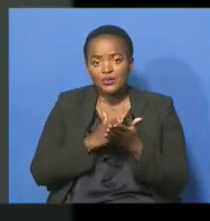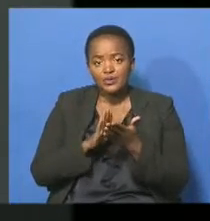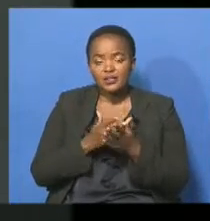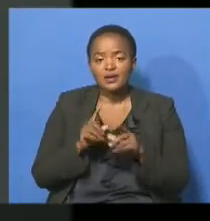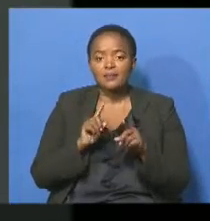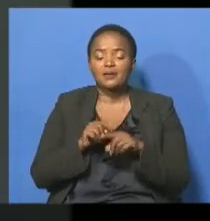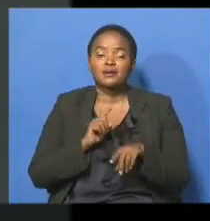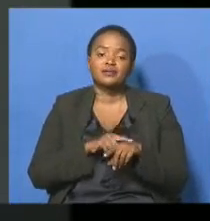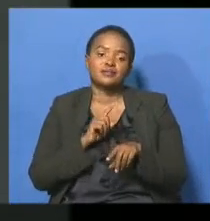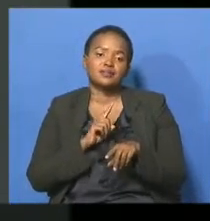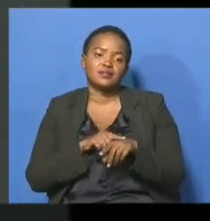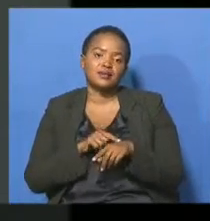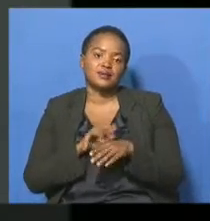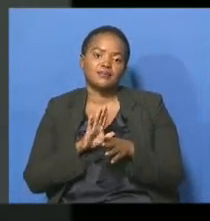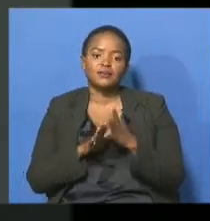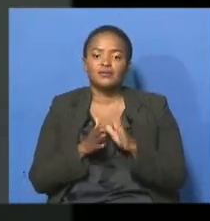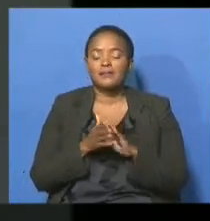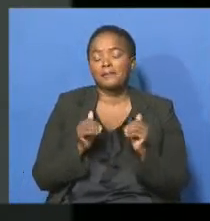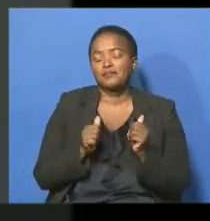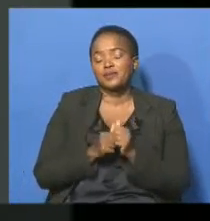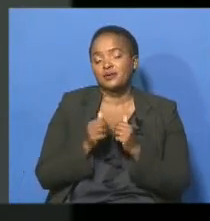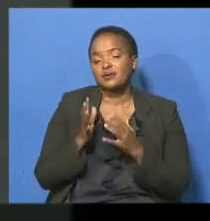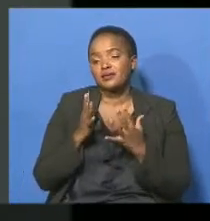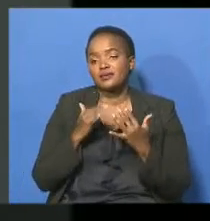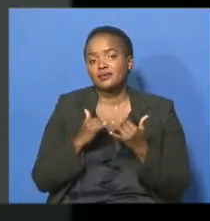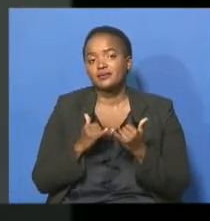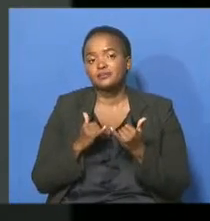has always been this great, great enemy.